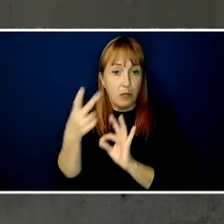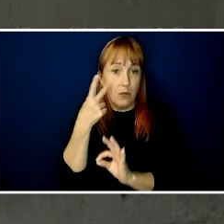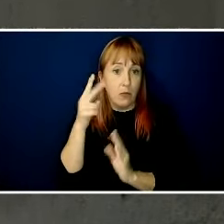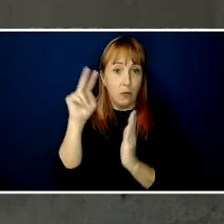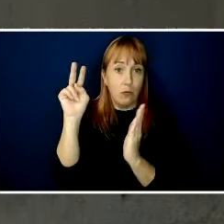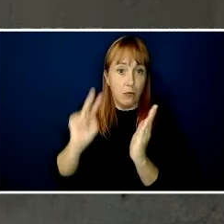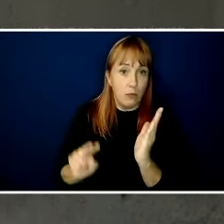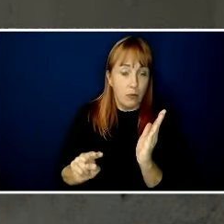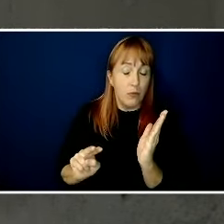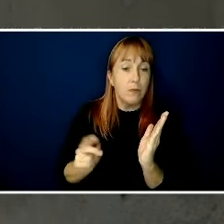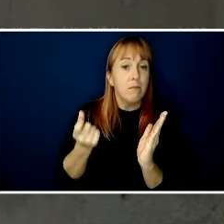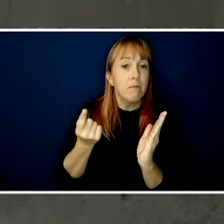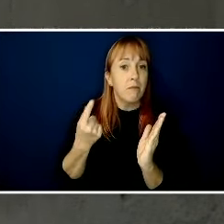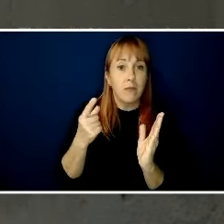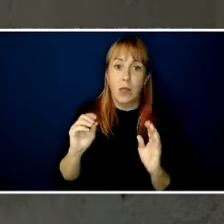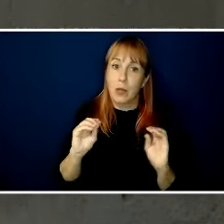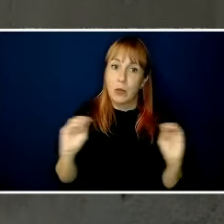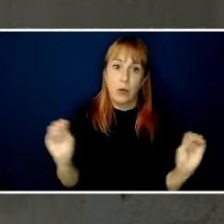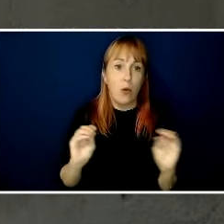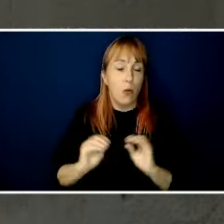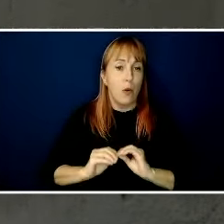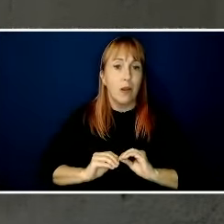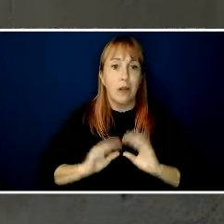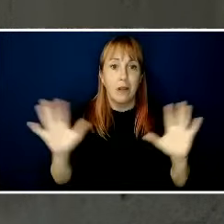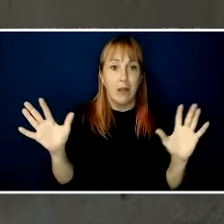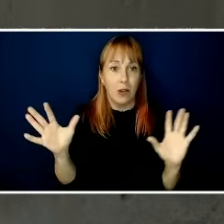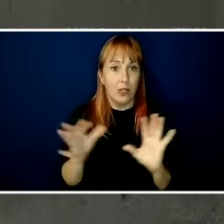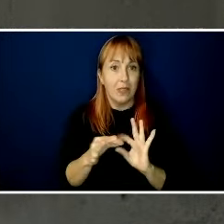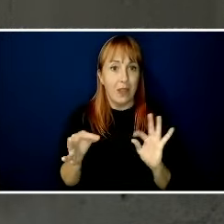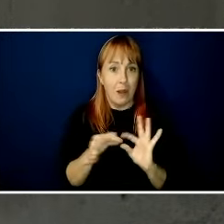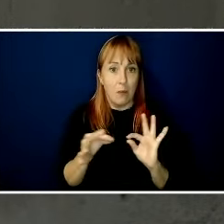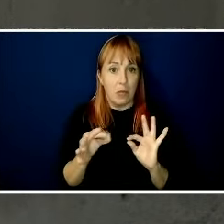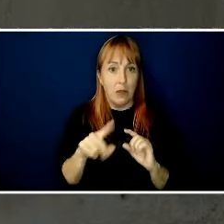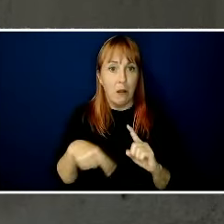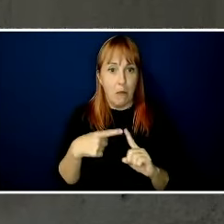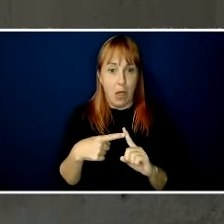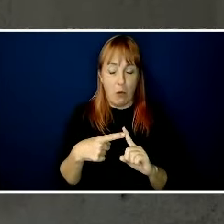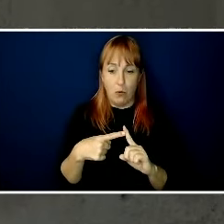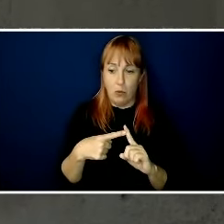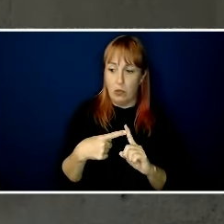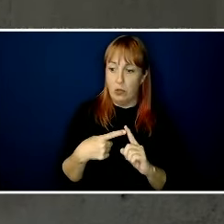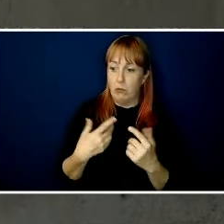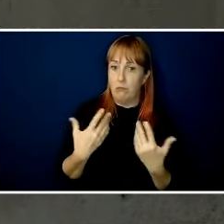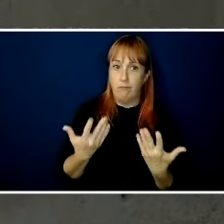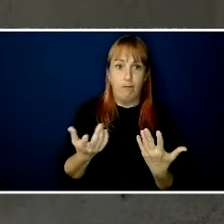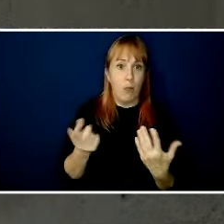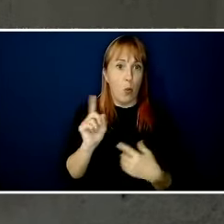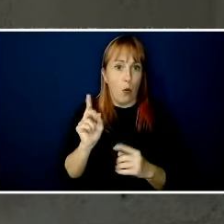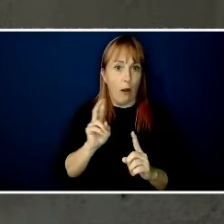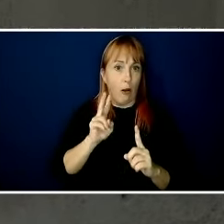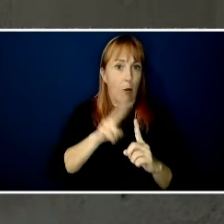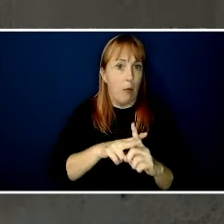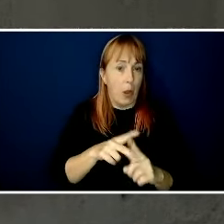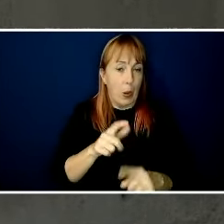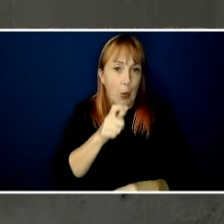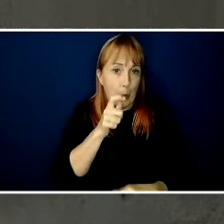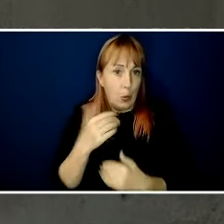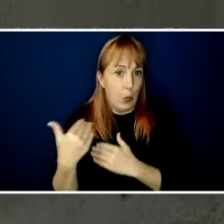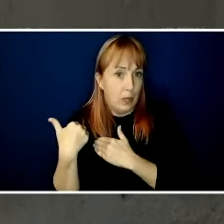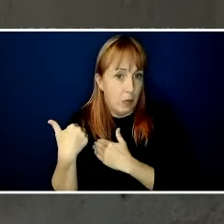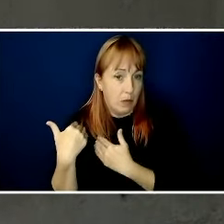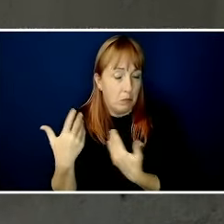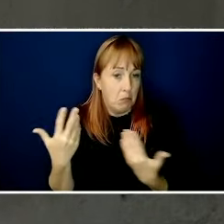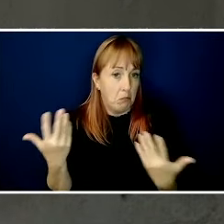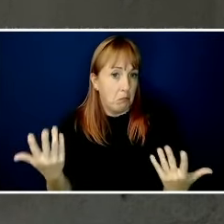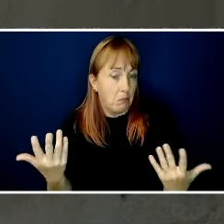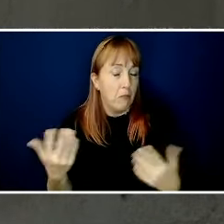there is no clear statement as far as where this is going to apply. Is it in